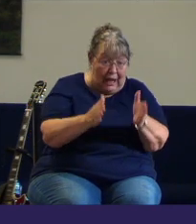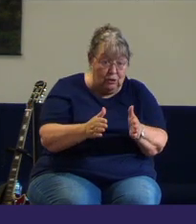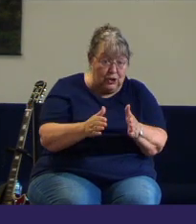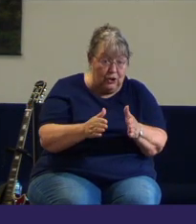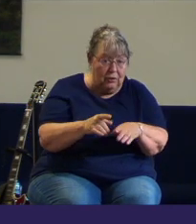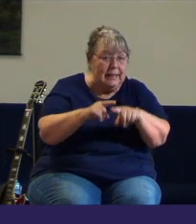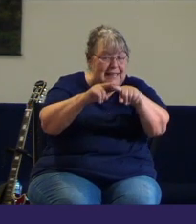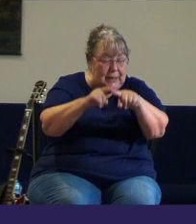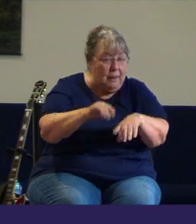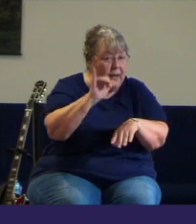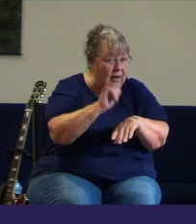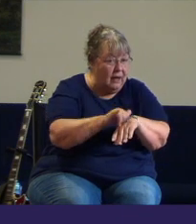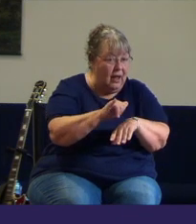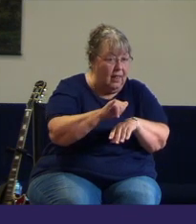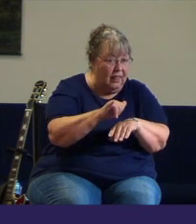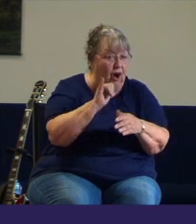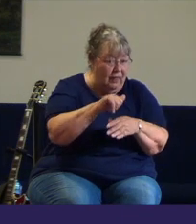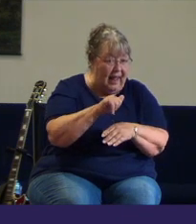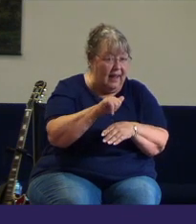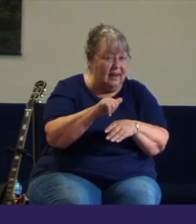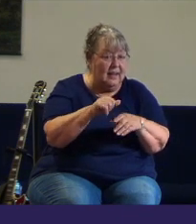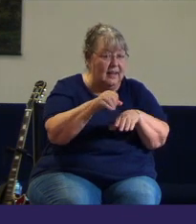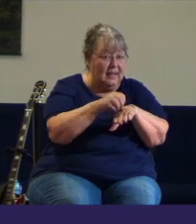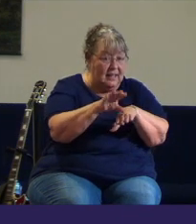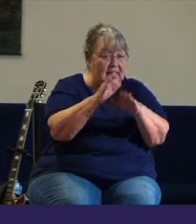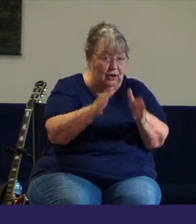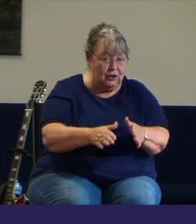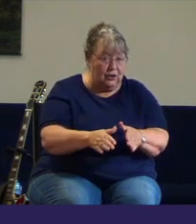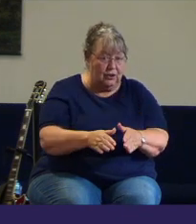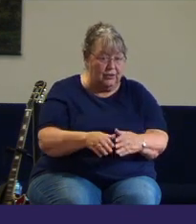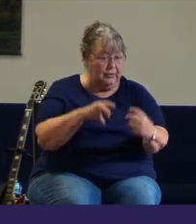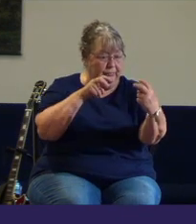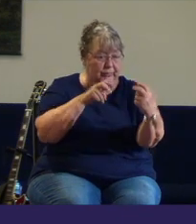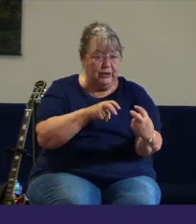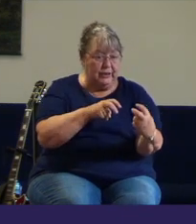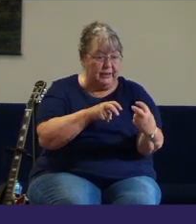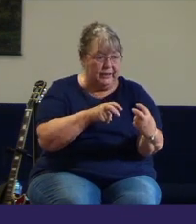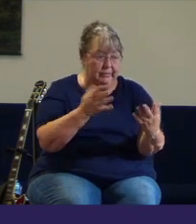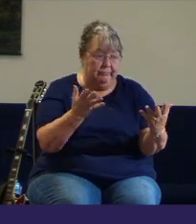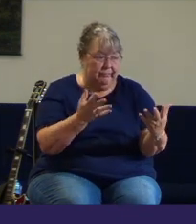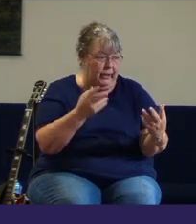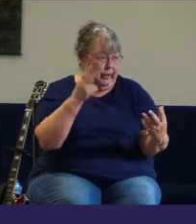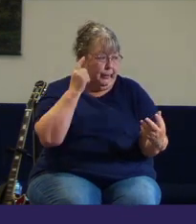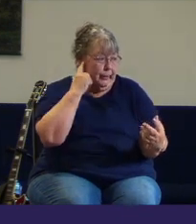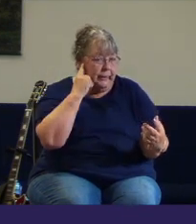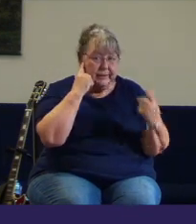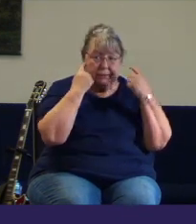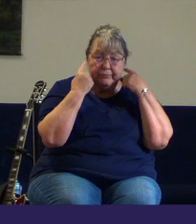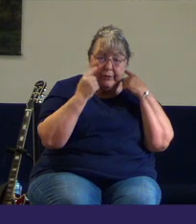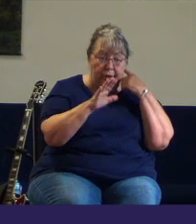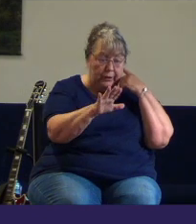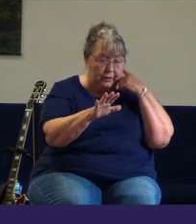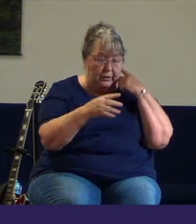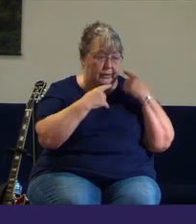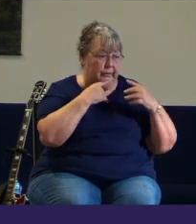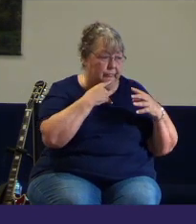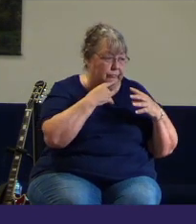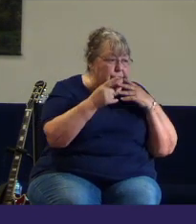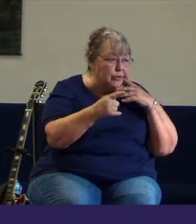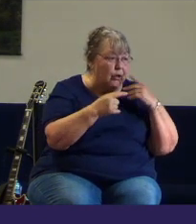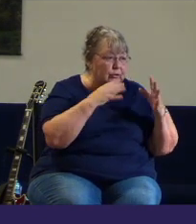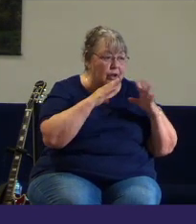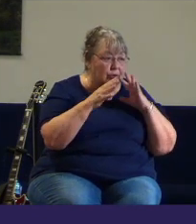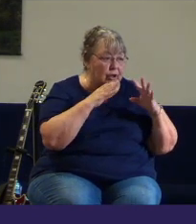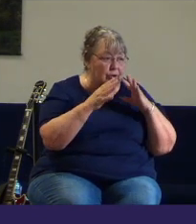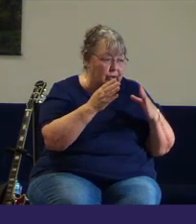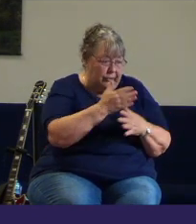right? When you sit before a counselor, you're at their disposal, right? And you open up your heart, you're vulnerable, and you share. And the more